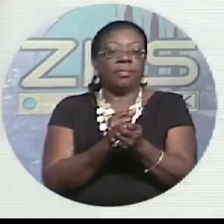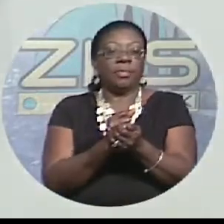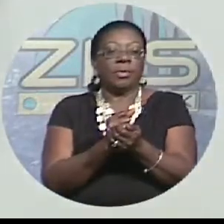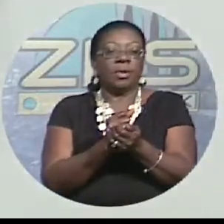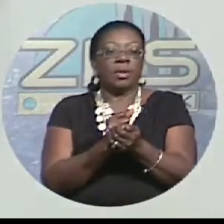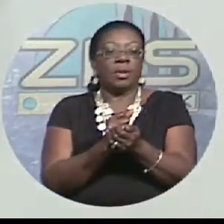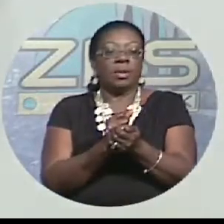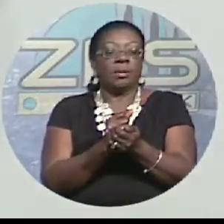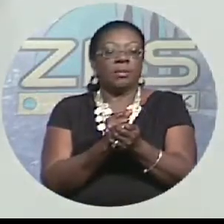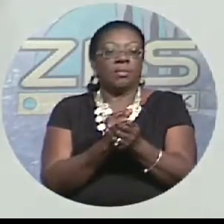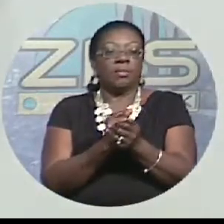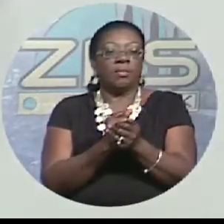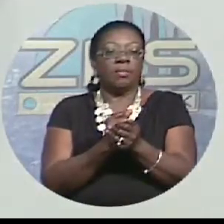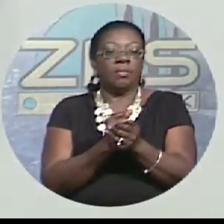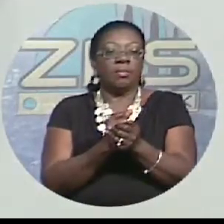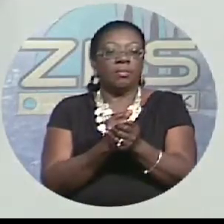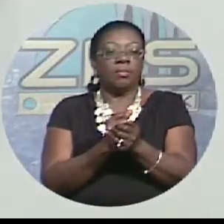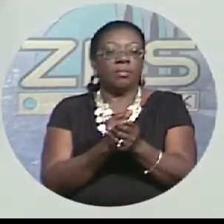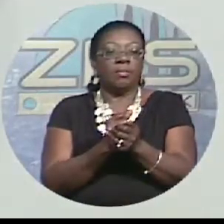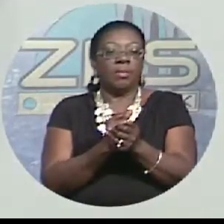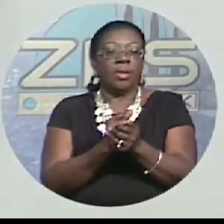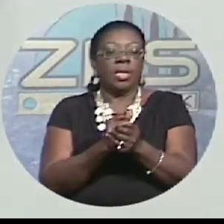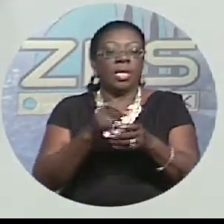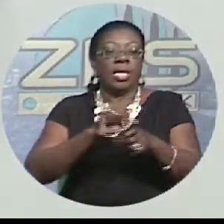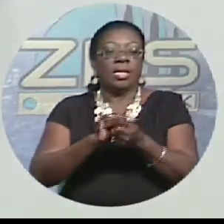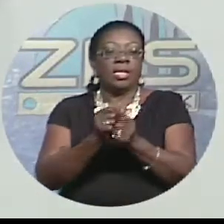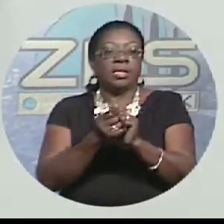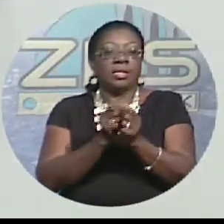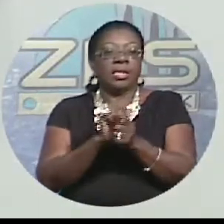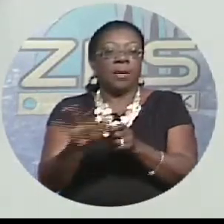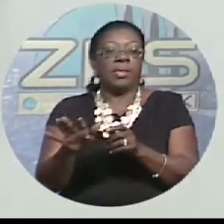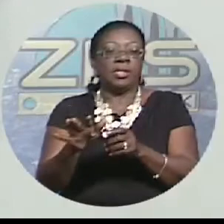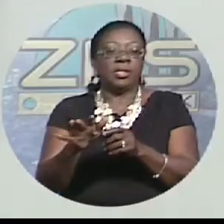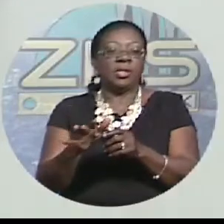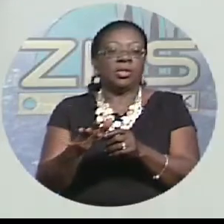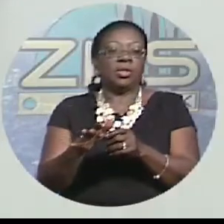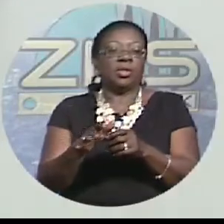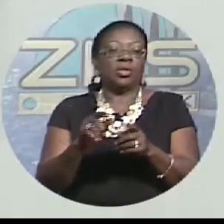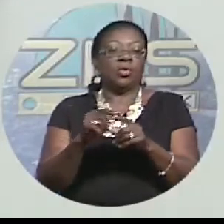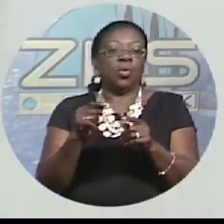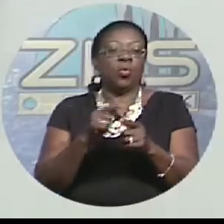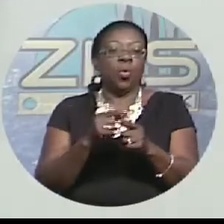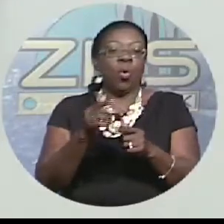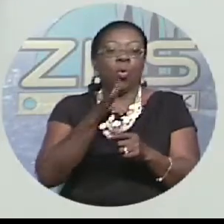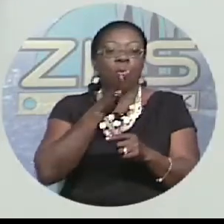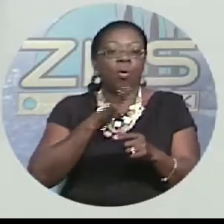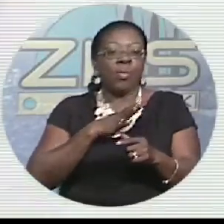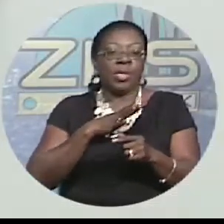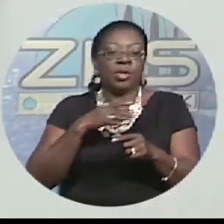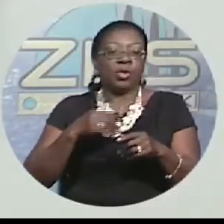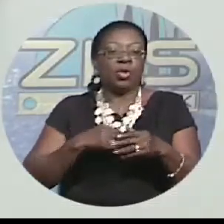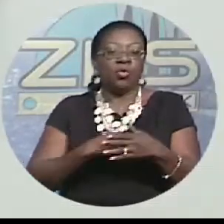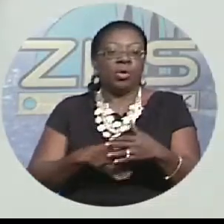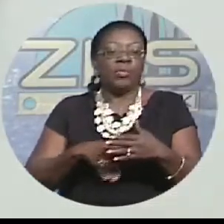specifically leukemia, damages to women's reproductive